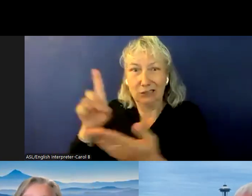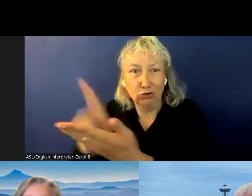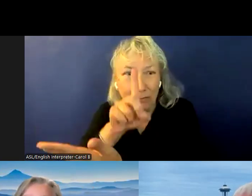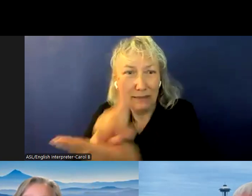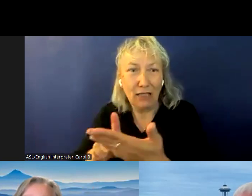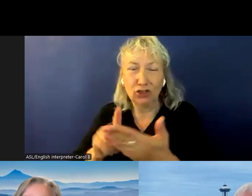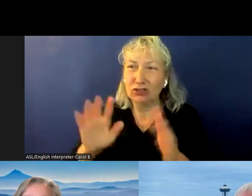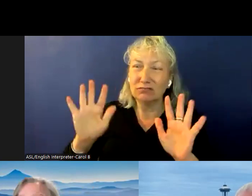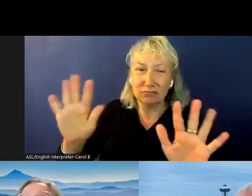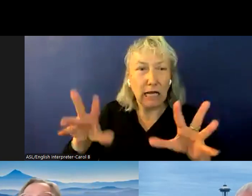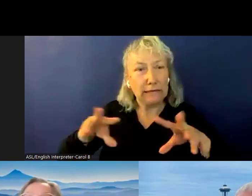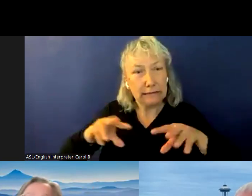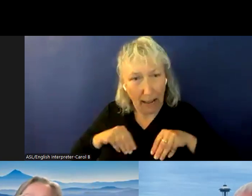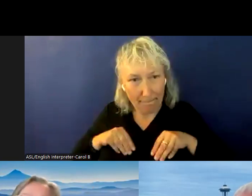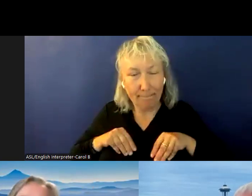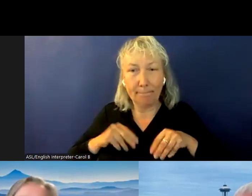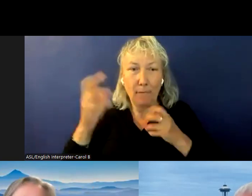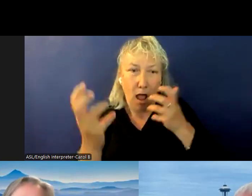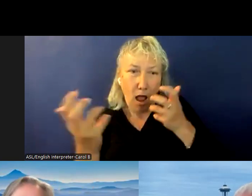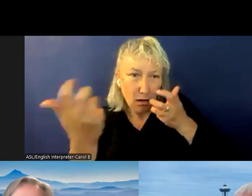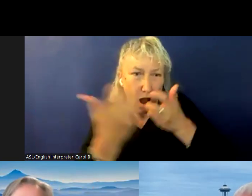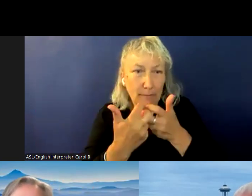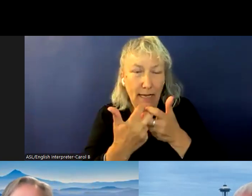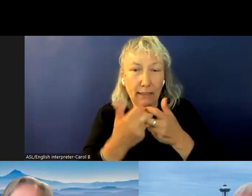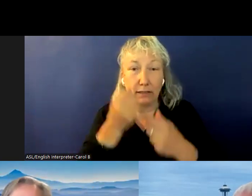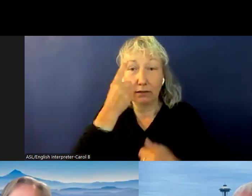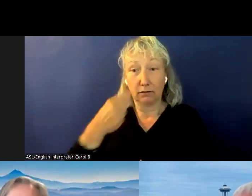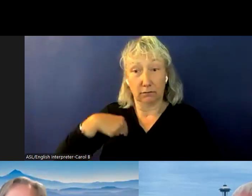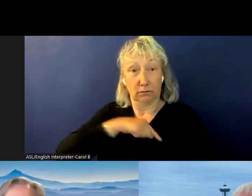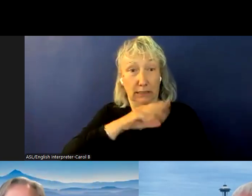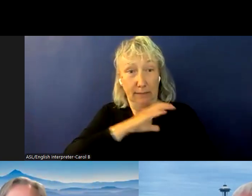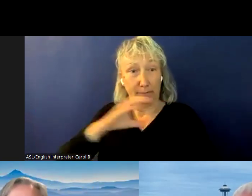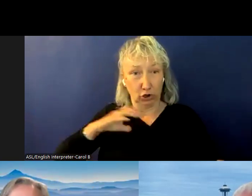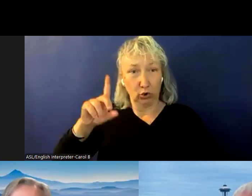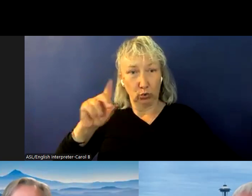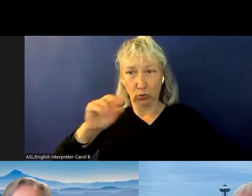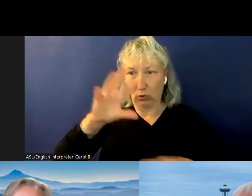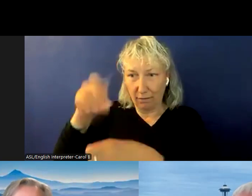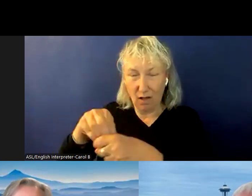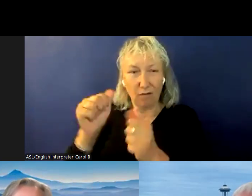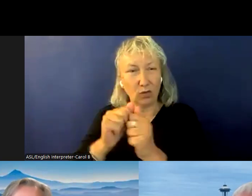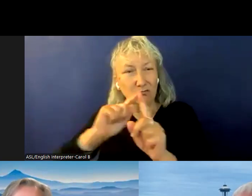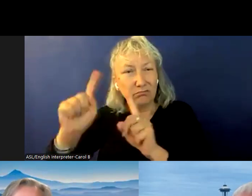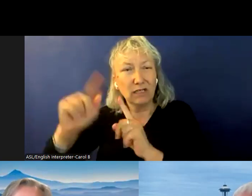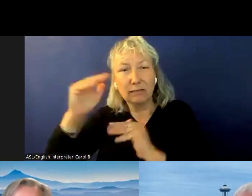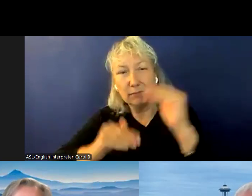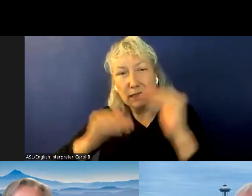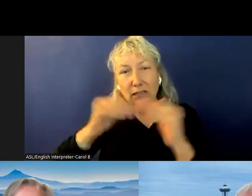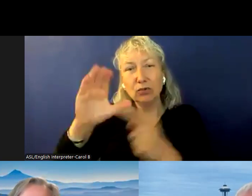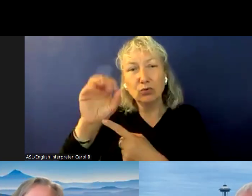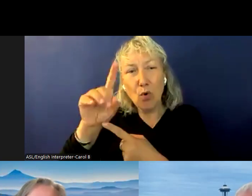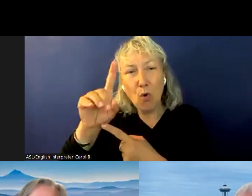Certainly, the commission sits on the Oregon Board of Building Codes and Standards, and that certainly